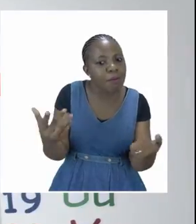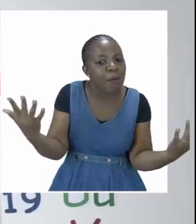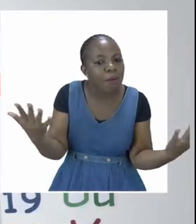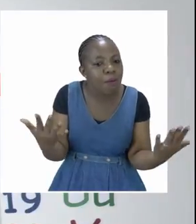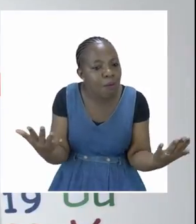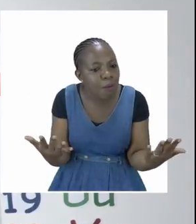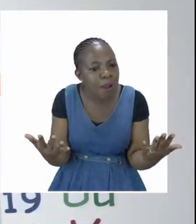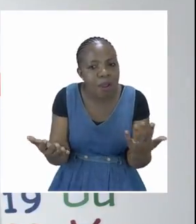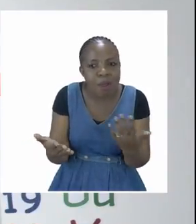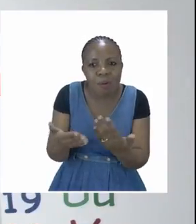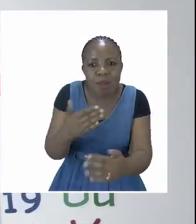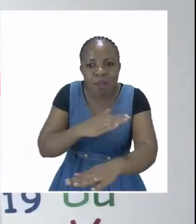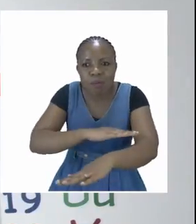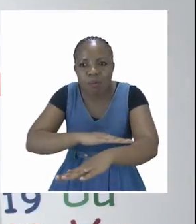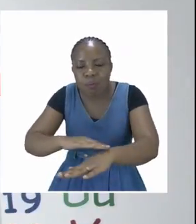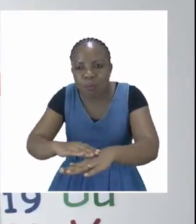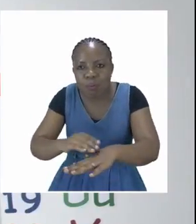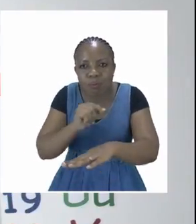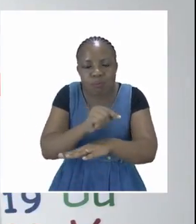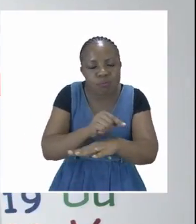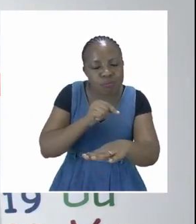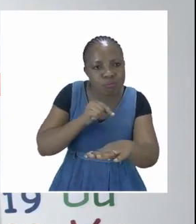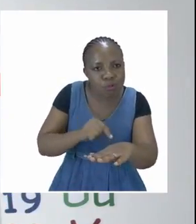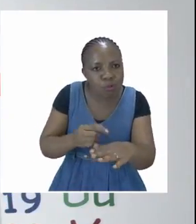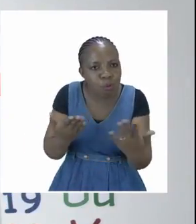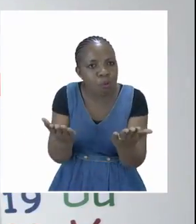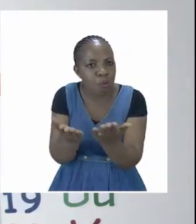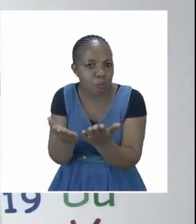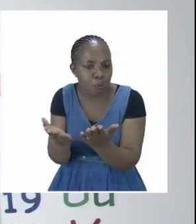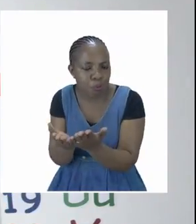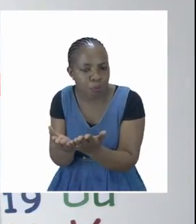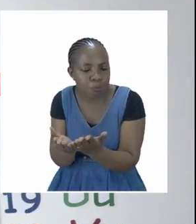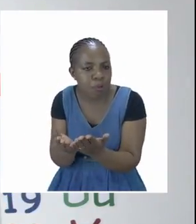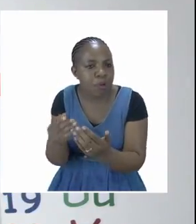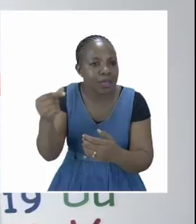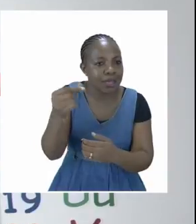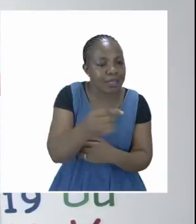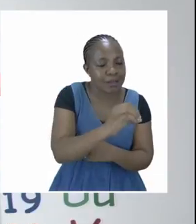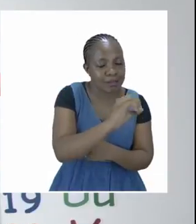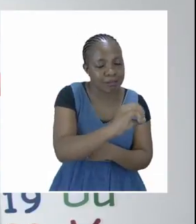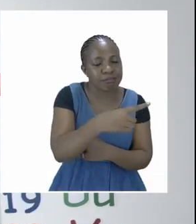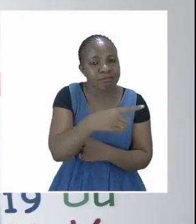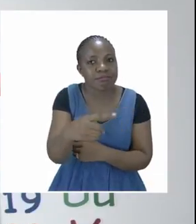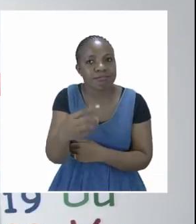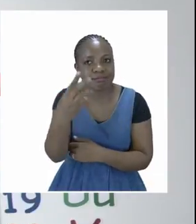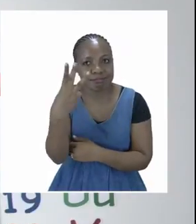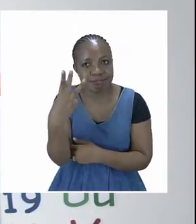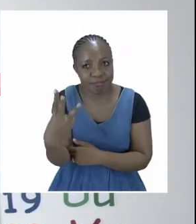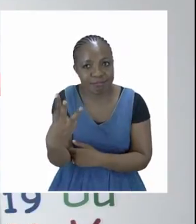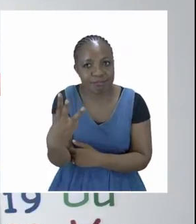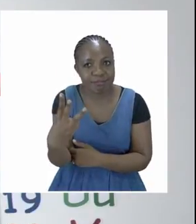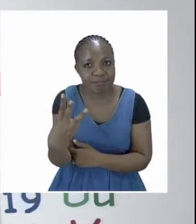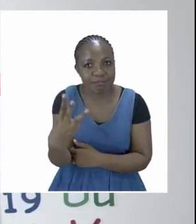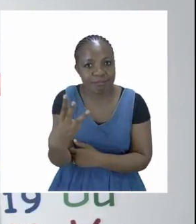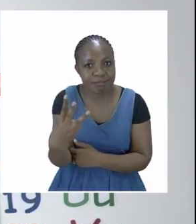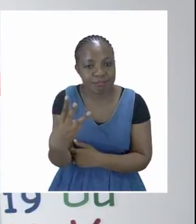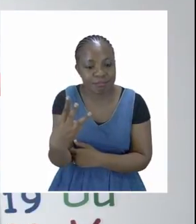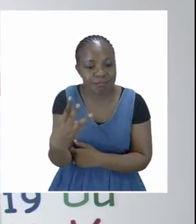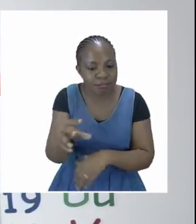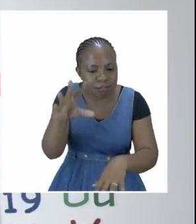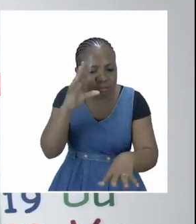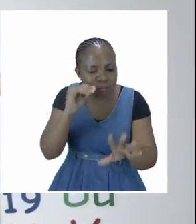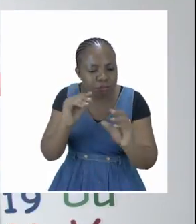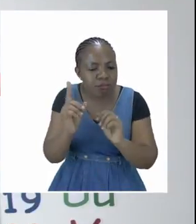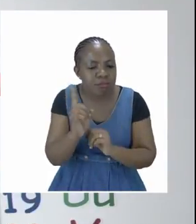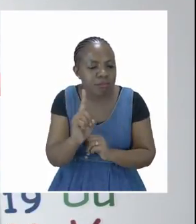to Thursday for pre-primary up until grade 3. The lessons are for listening